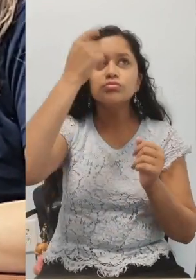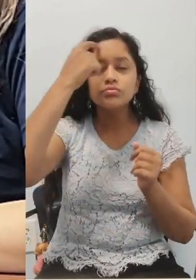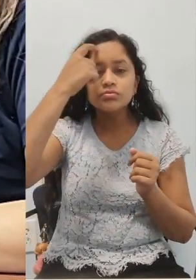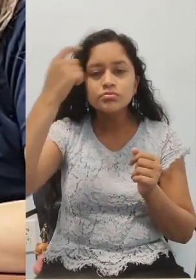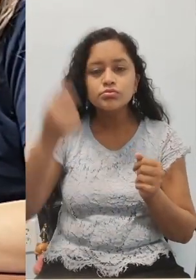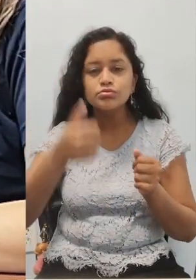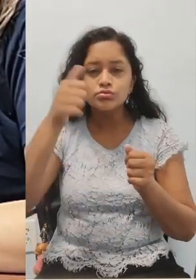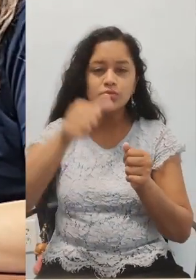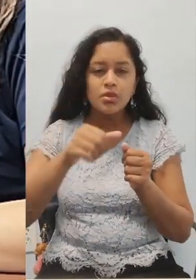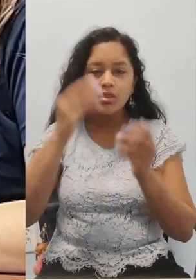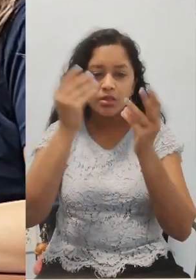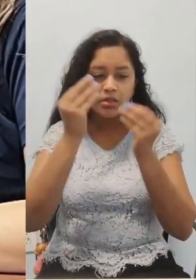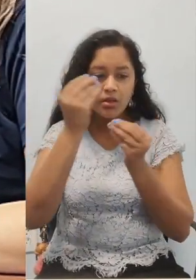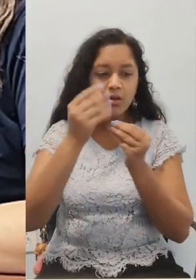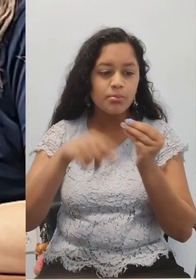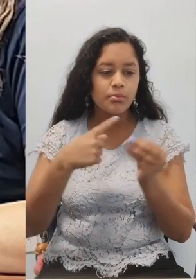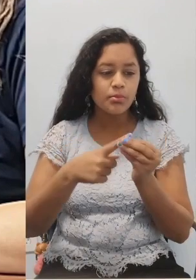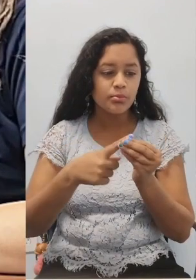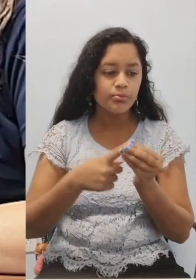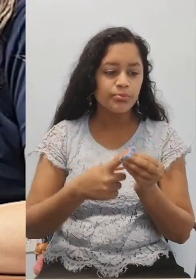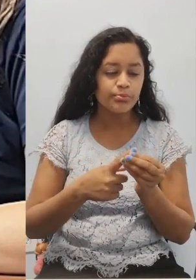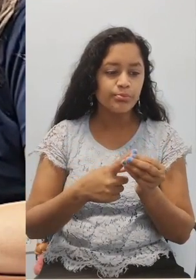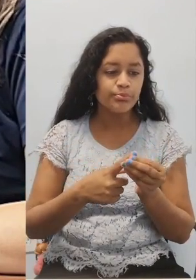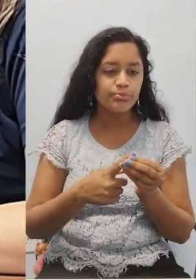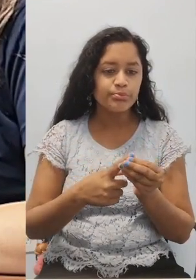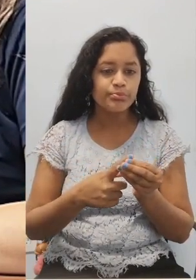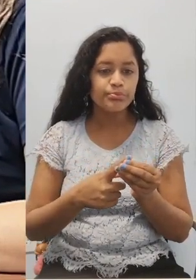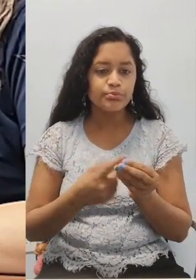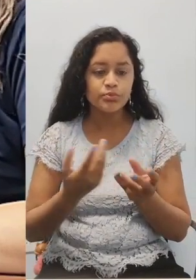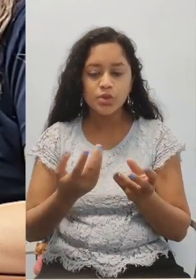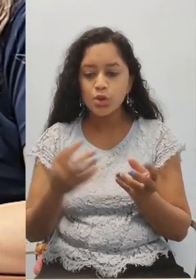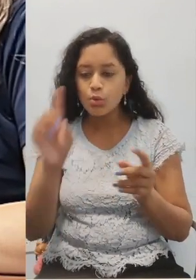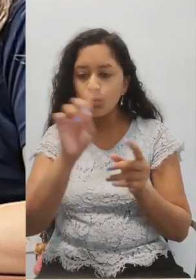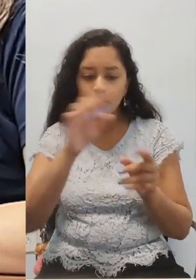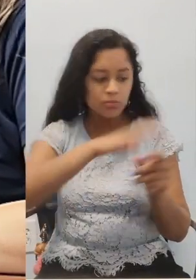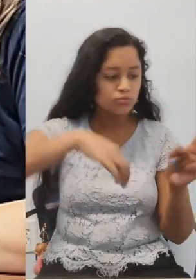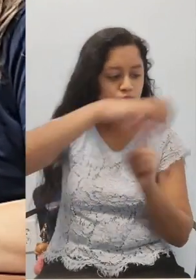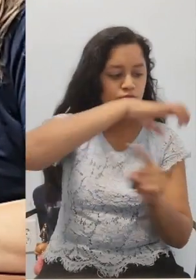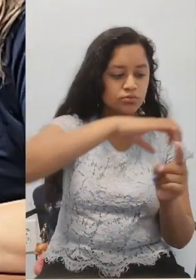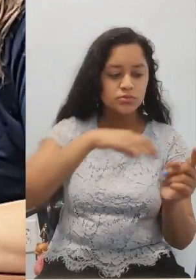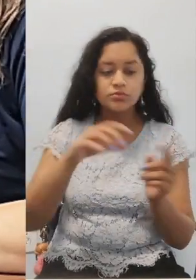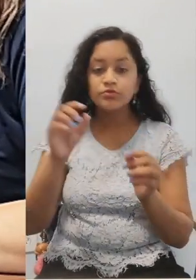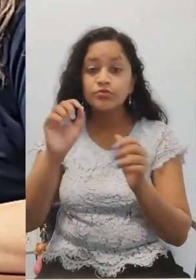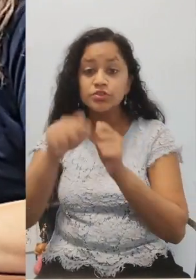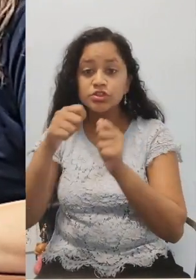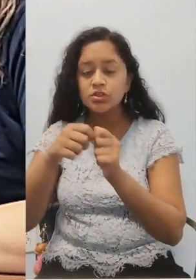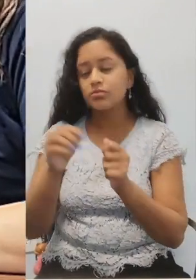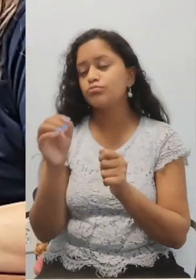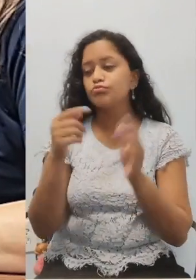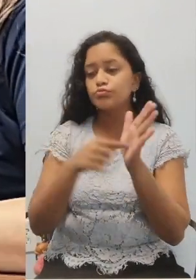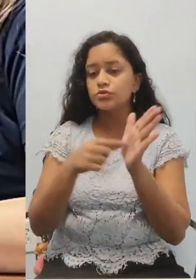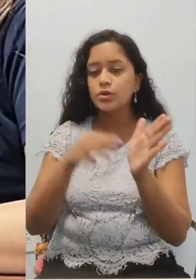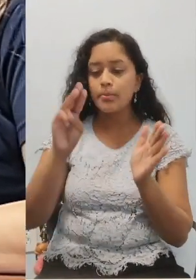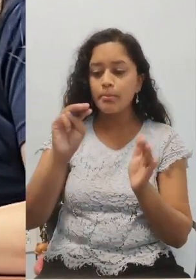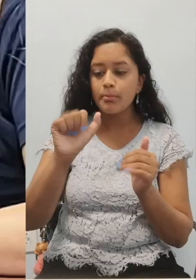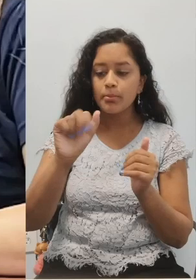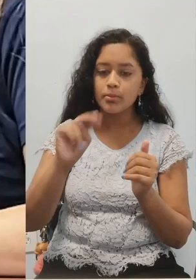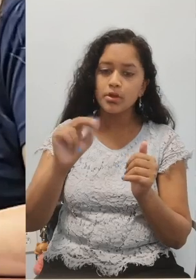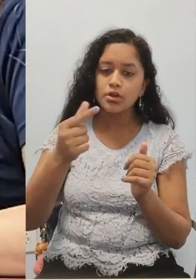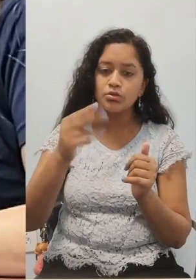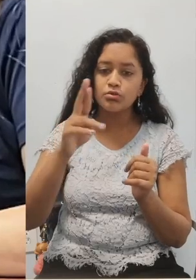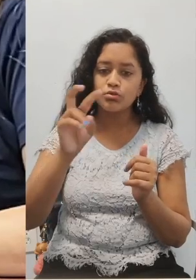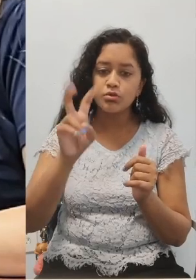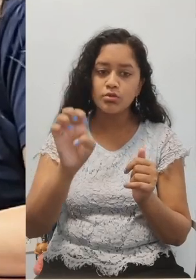And for example, in the shallow areas, like mangroves and stuff, just be mindful fishing there. And if you see like little